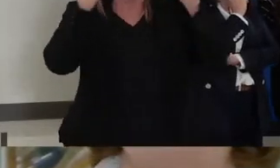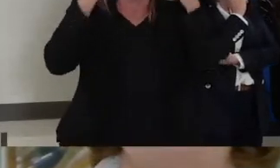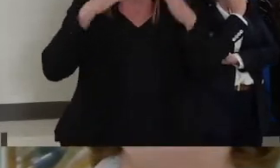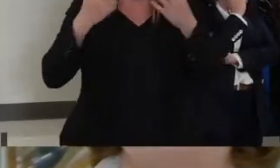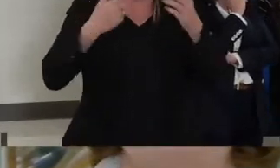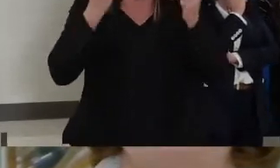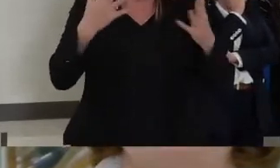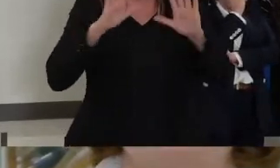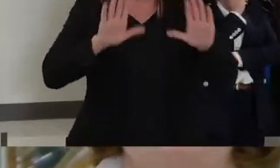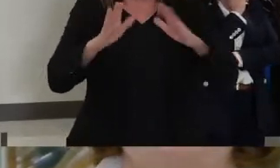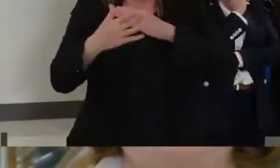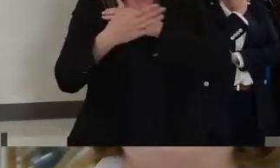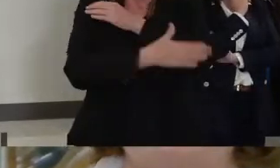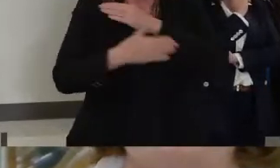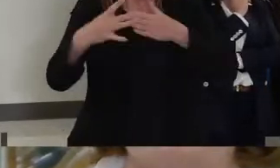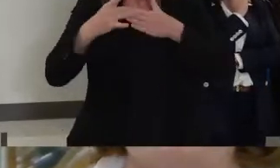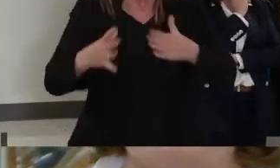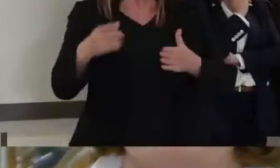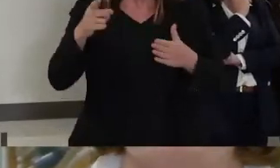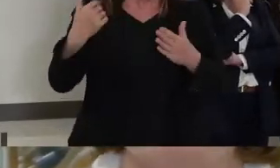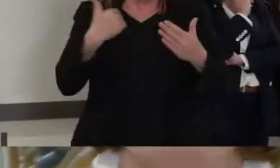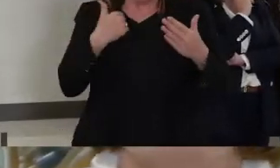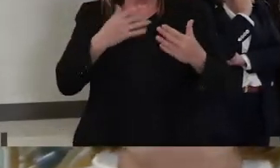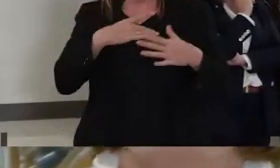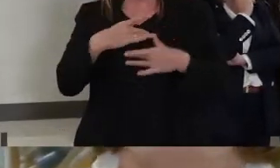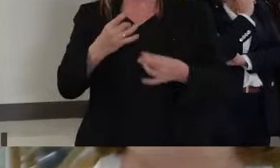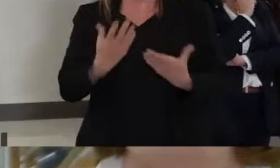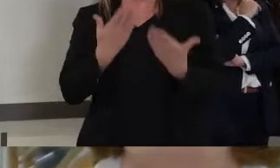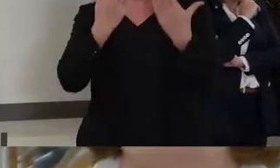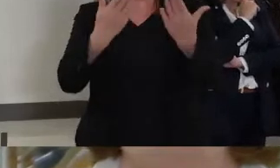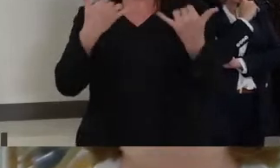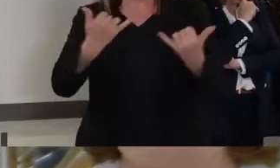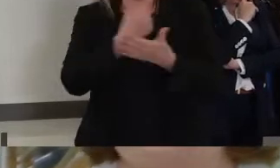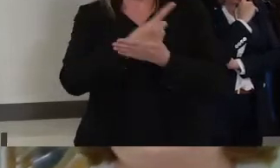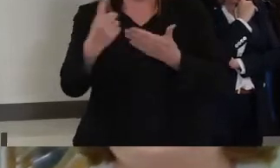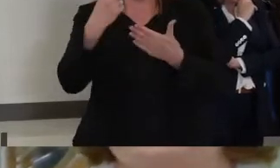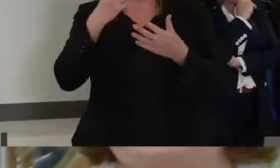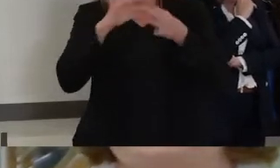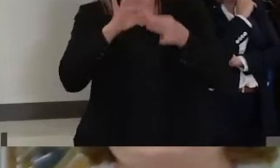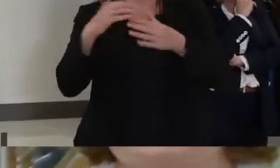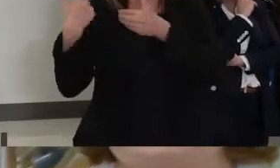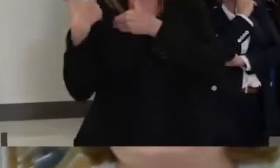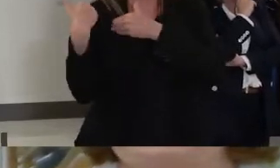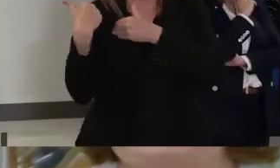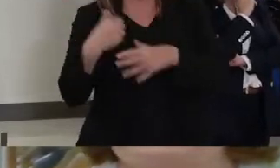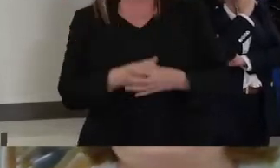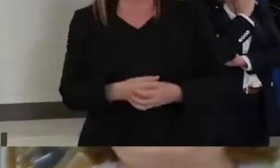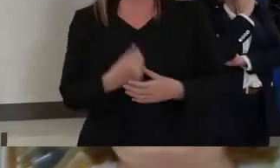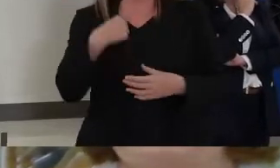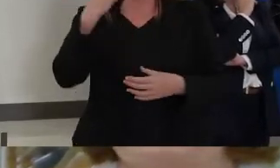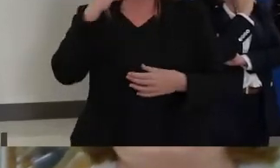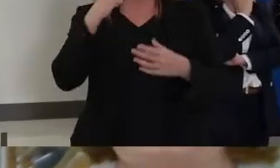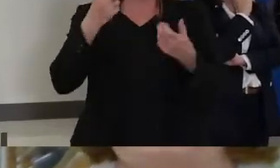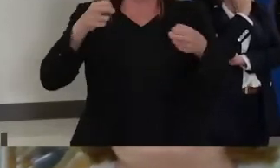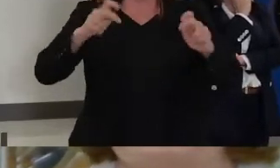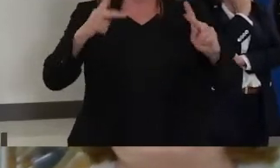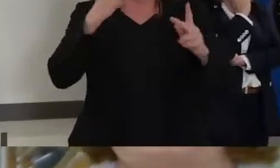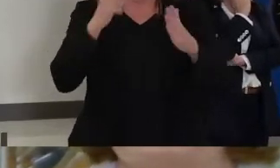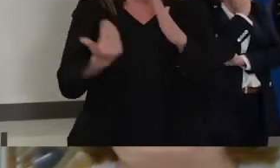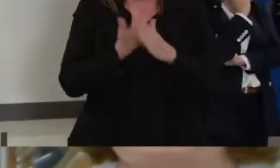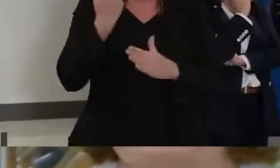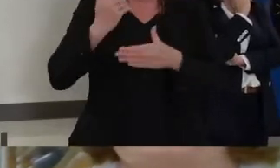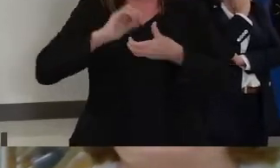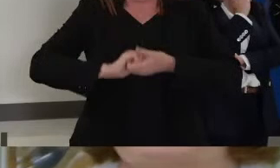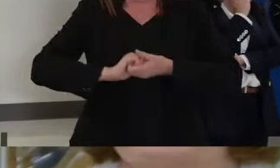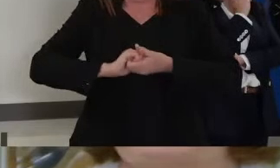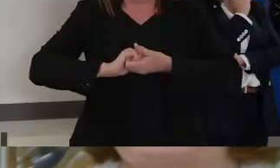they put forward an interesting proposal themselves this week on accountability. I think there's an opportunity for new partnership